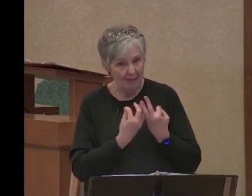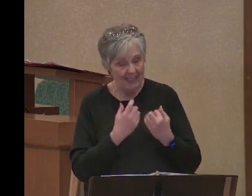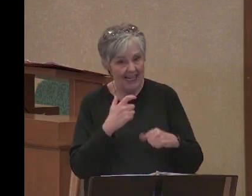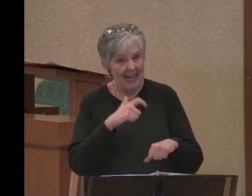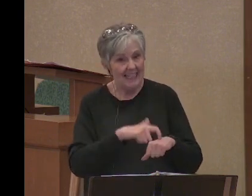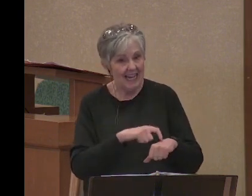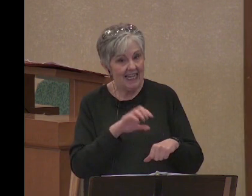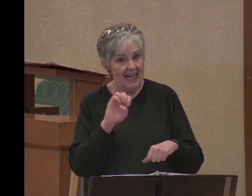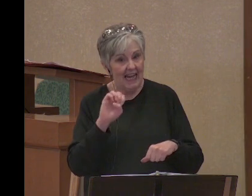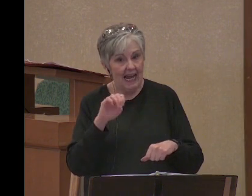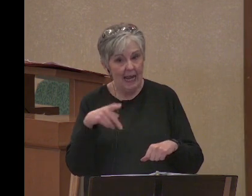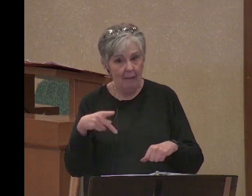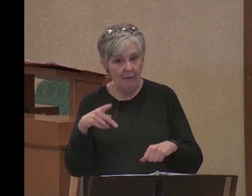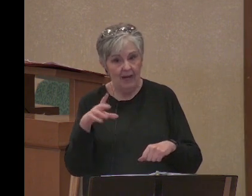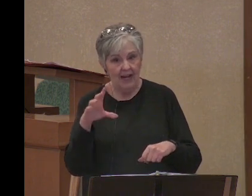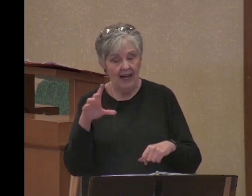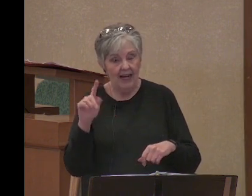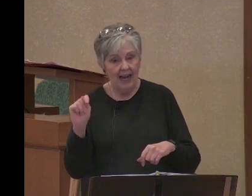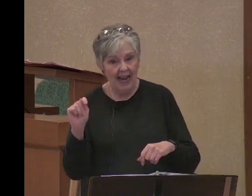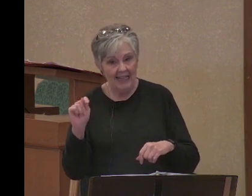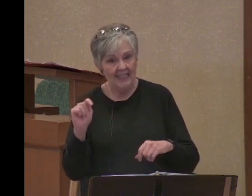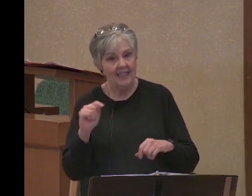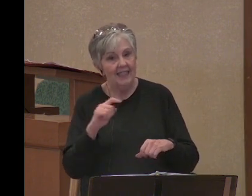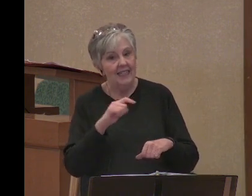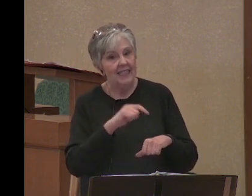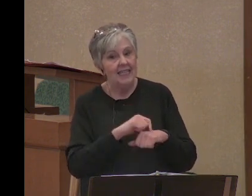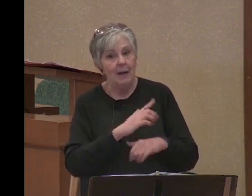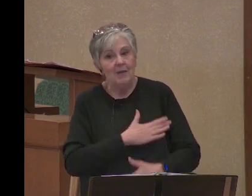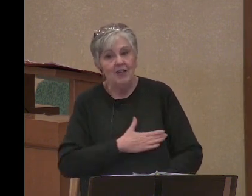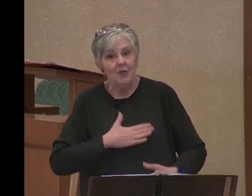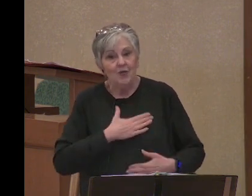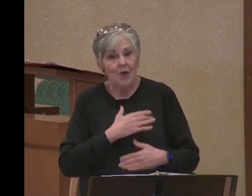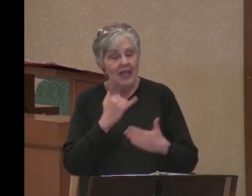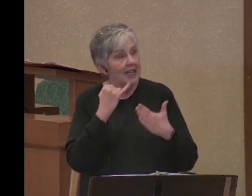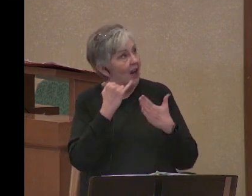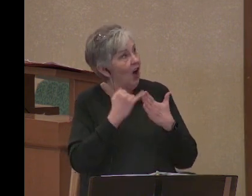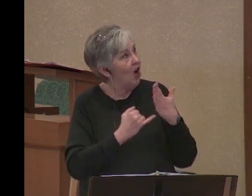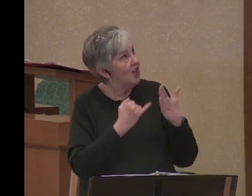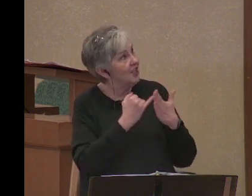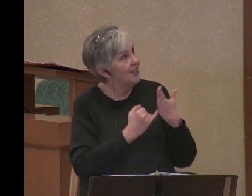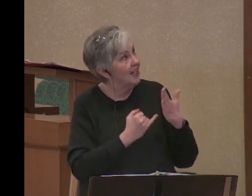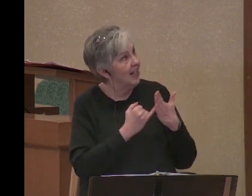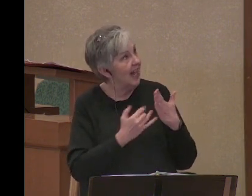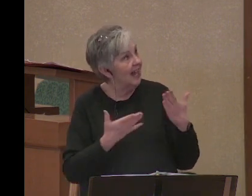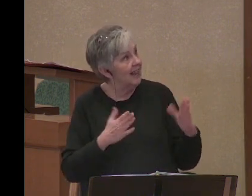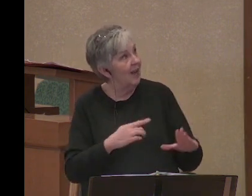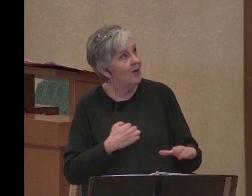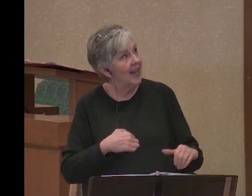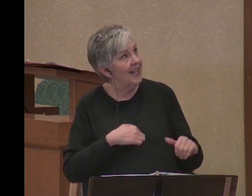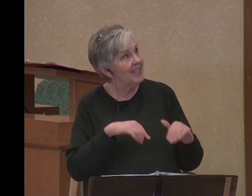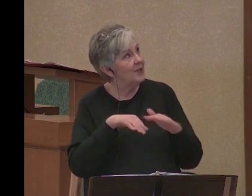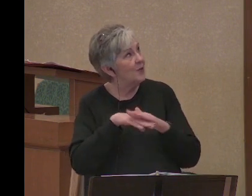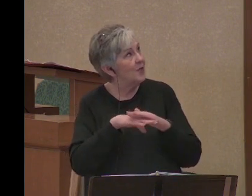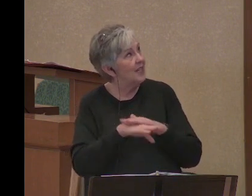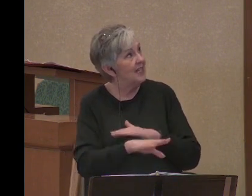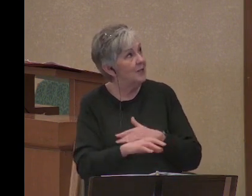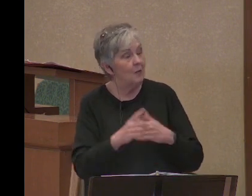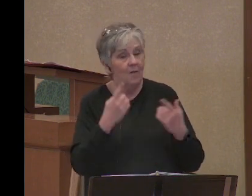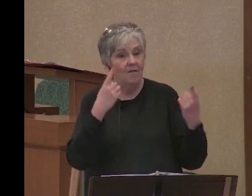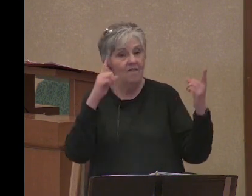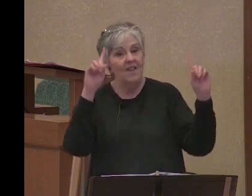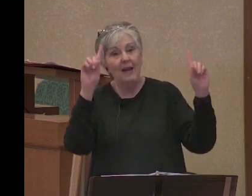at Epcot, we spent a little bit of time enjoying an art exhibit. It allowed us to enter into